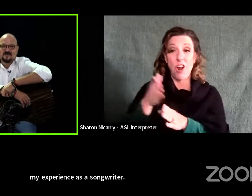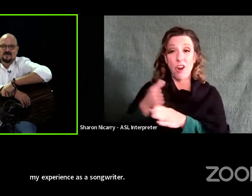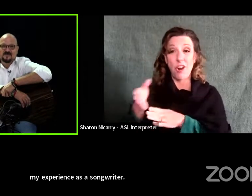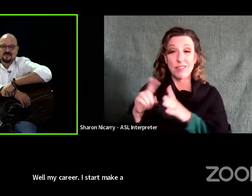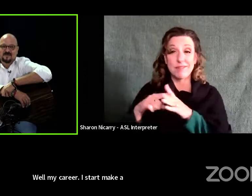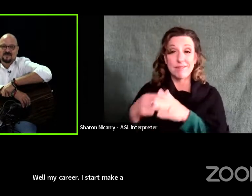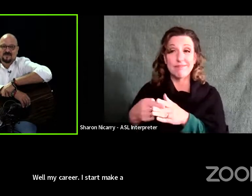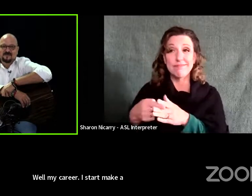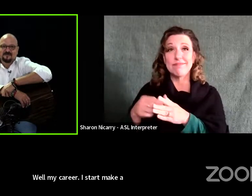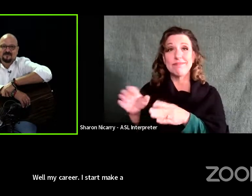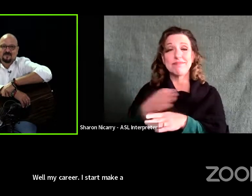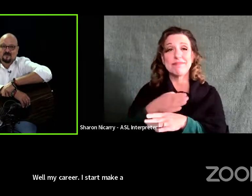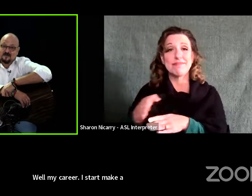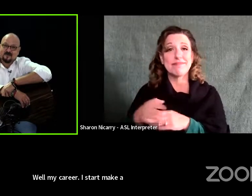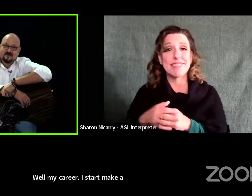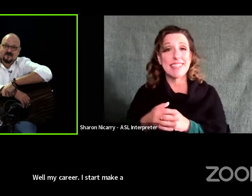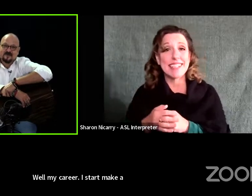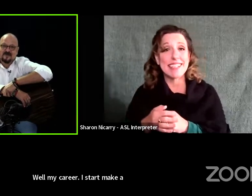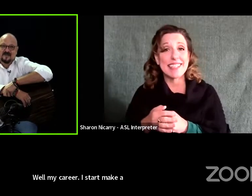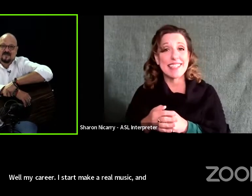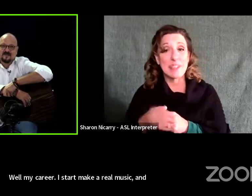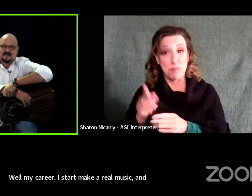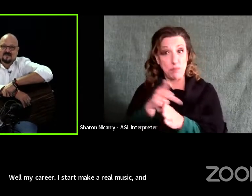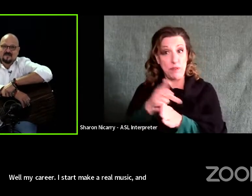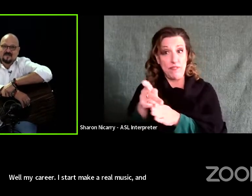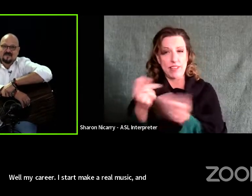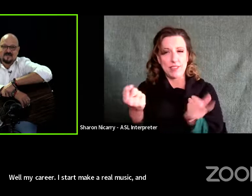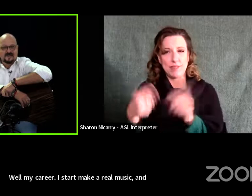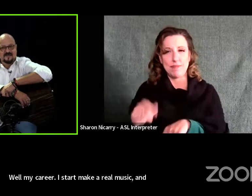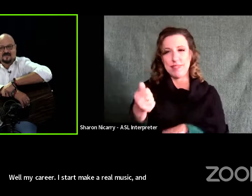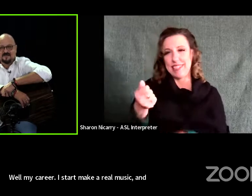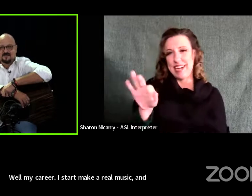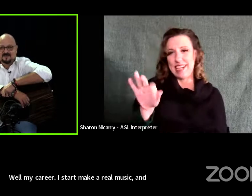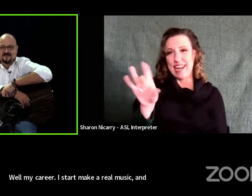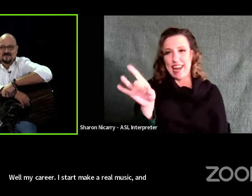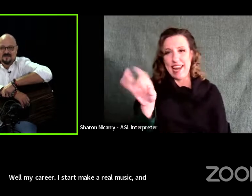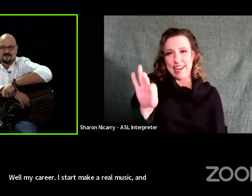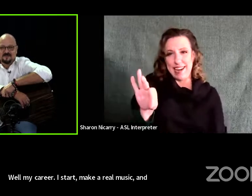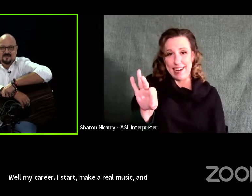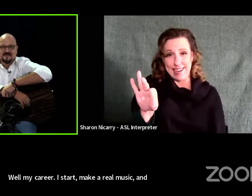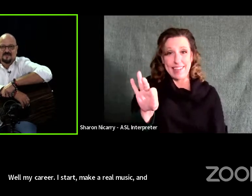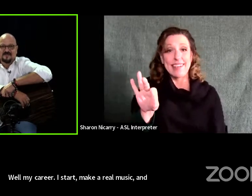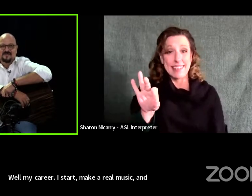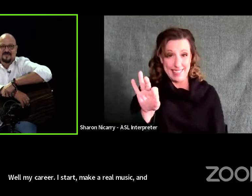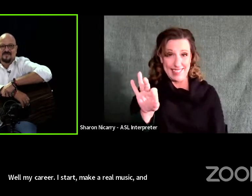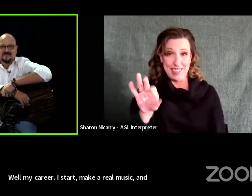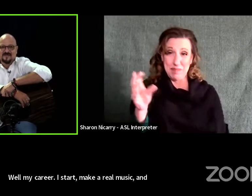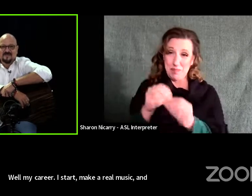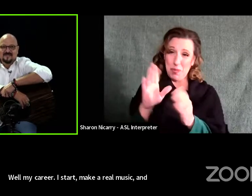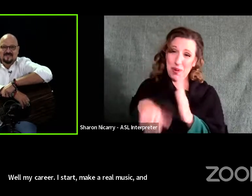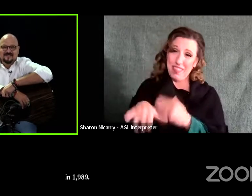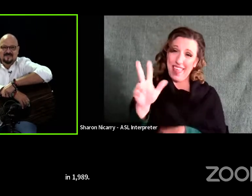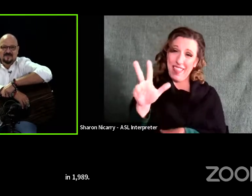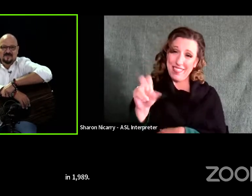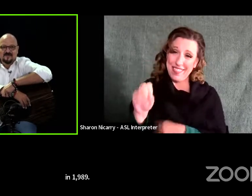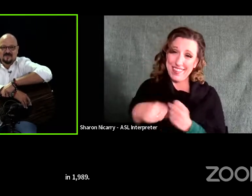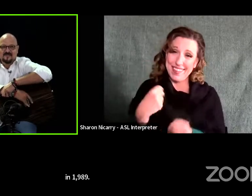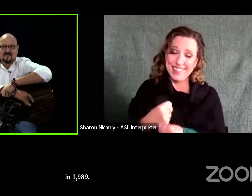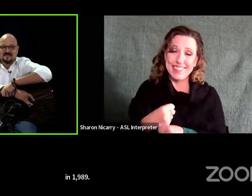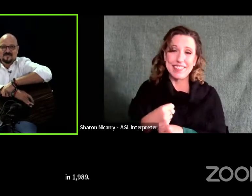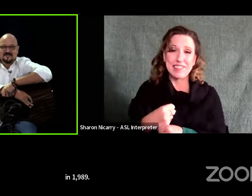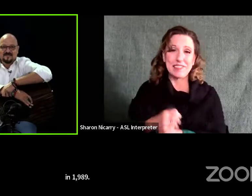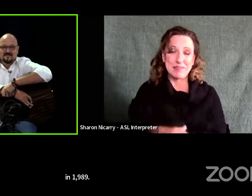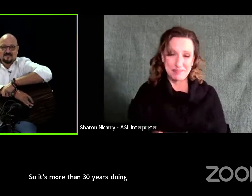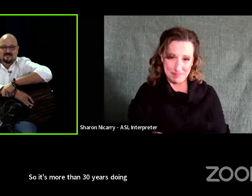my career in music and professionally in 1989, so it's more than 30 years doing